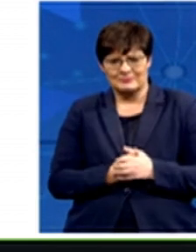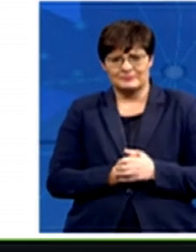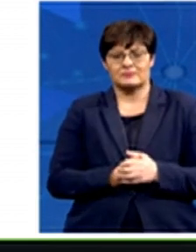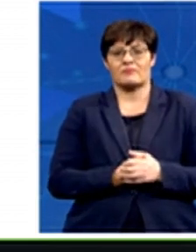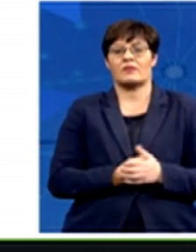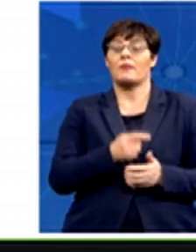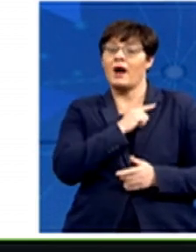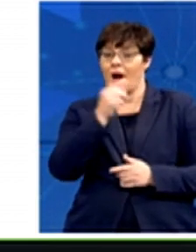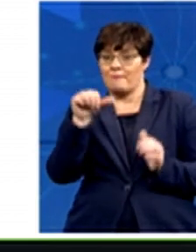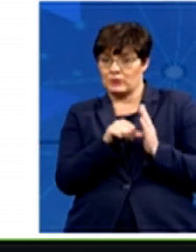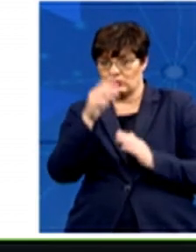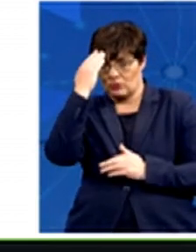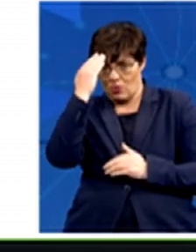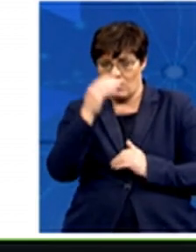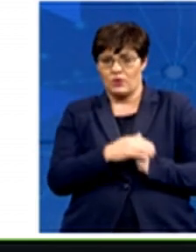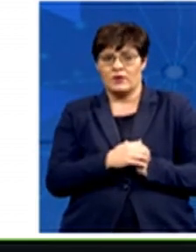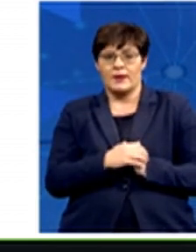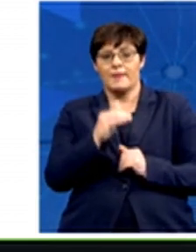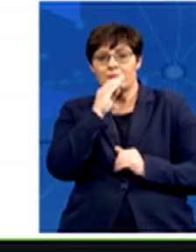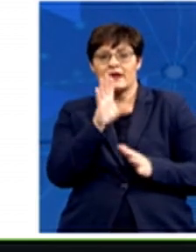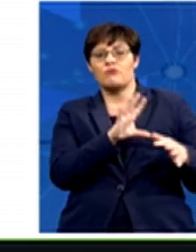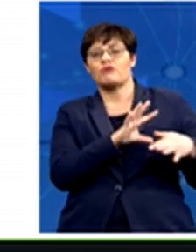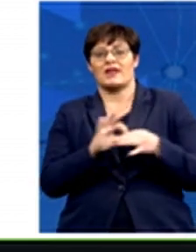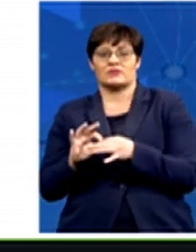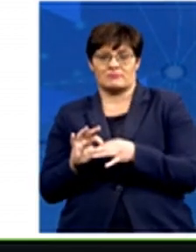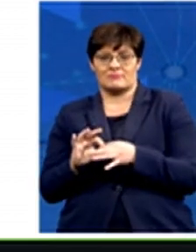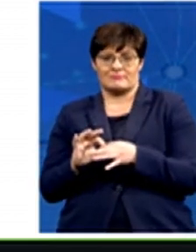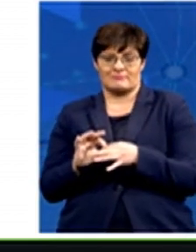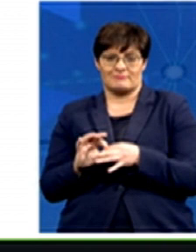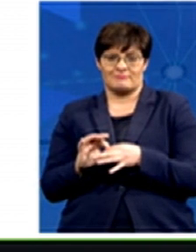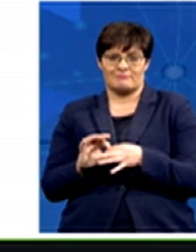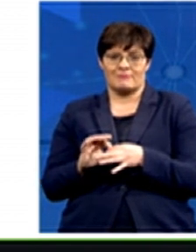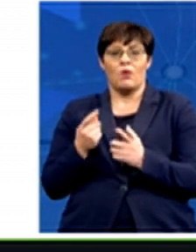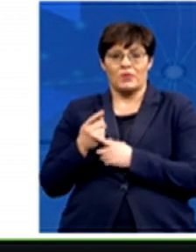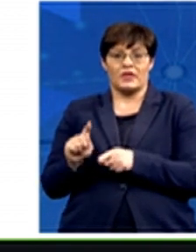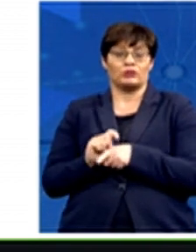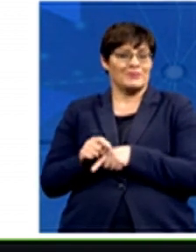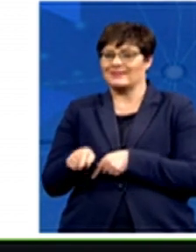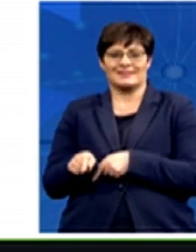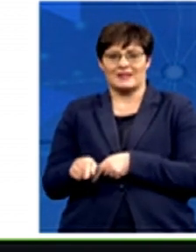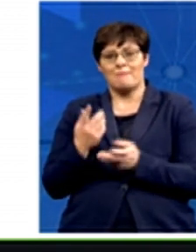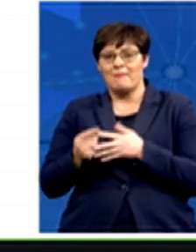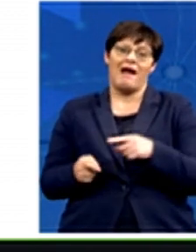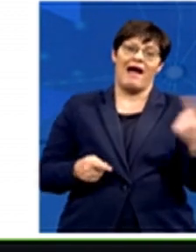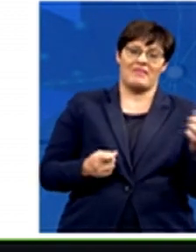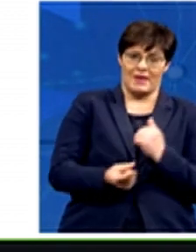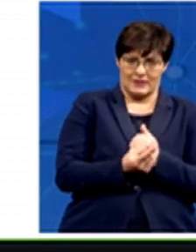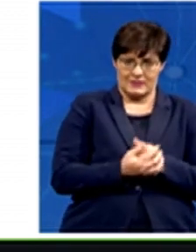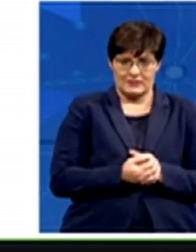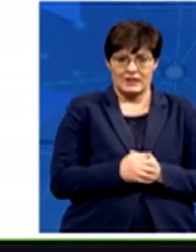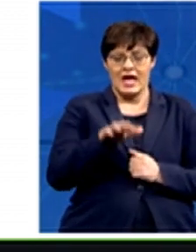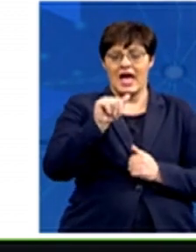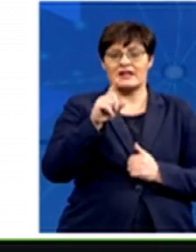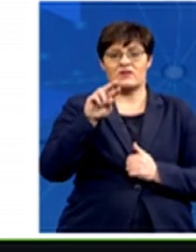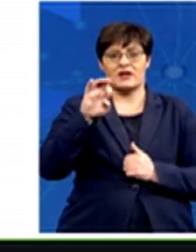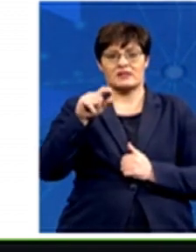have a relationship, a causal relationship with this treatment. So an adverse event, it's very broad. It's a descriptive term,